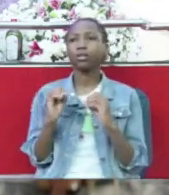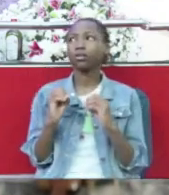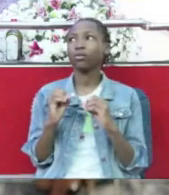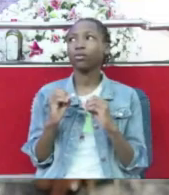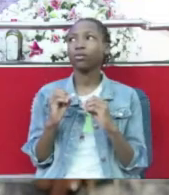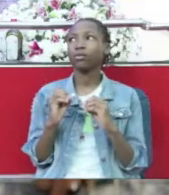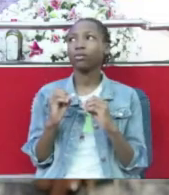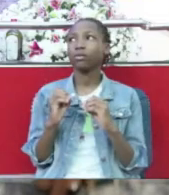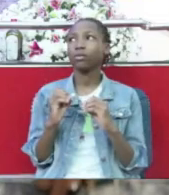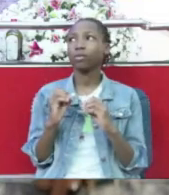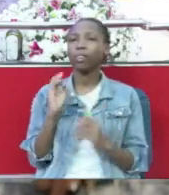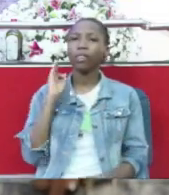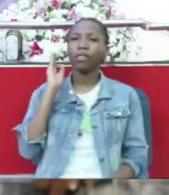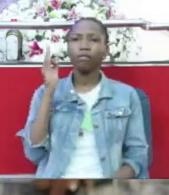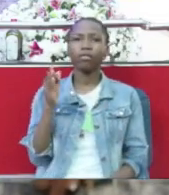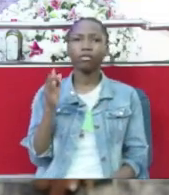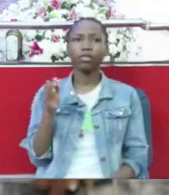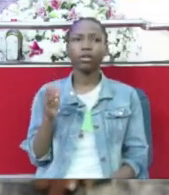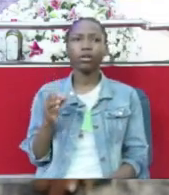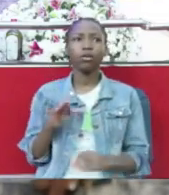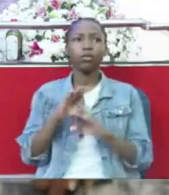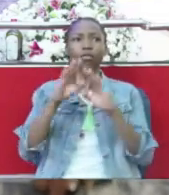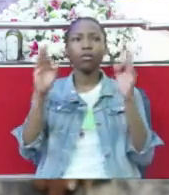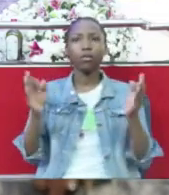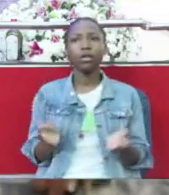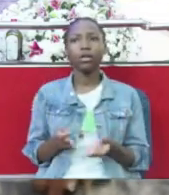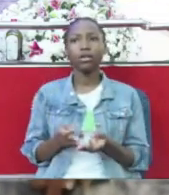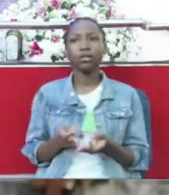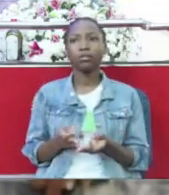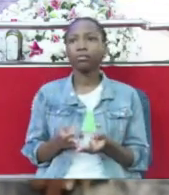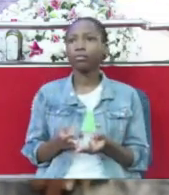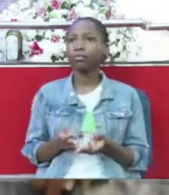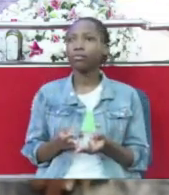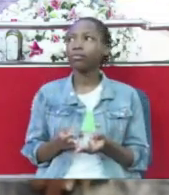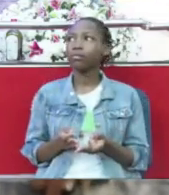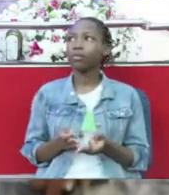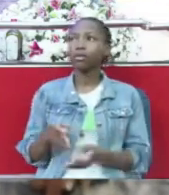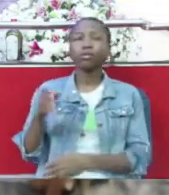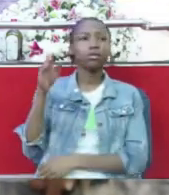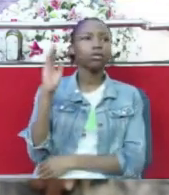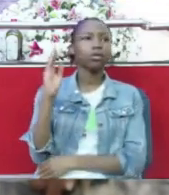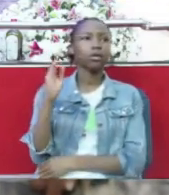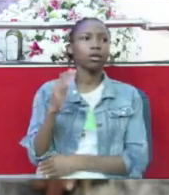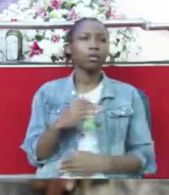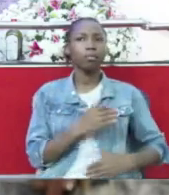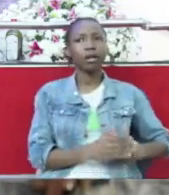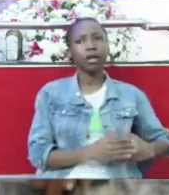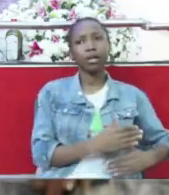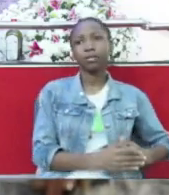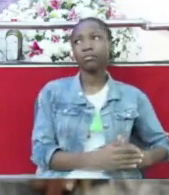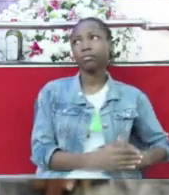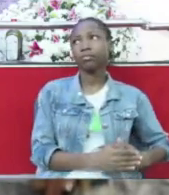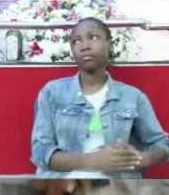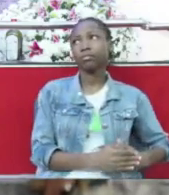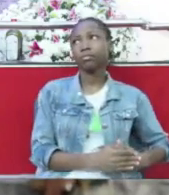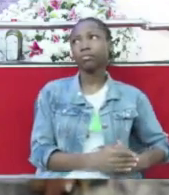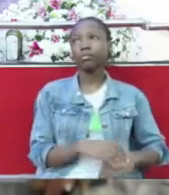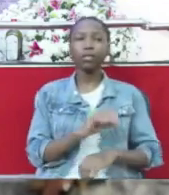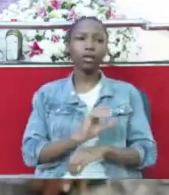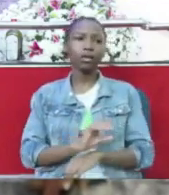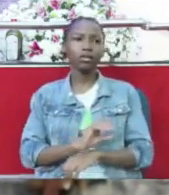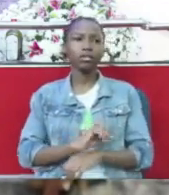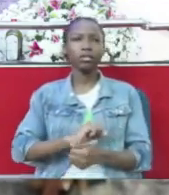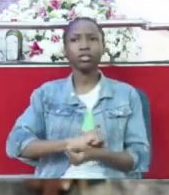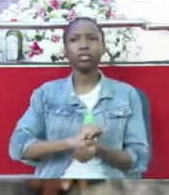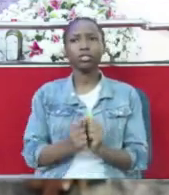of the world. Hatima ya ulimwengu. By God's design. Jinyo mpango wa Mungu. Especially in matters Christian transformation. Ni mambo